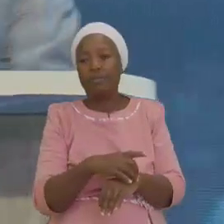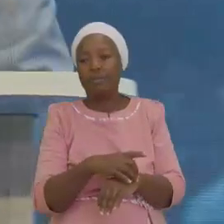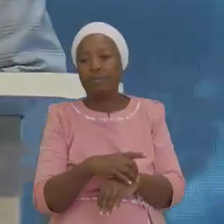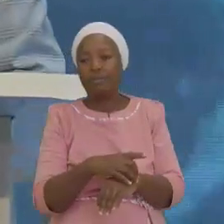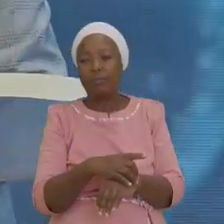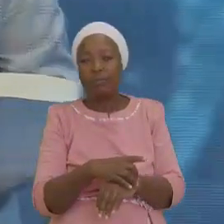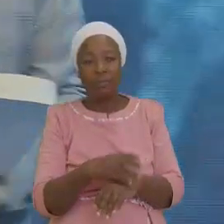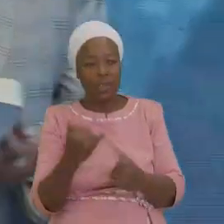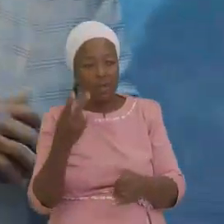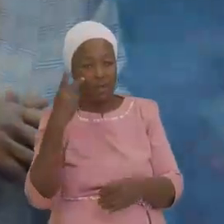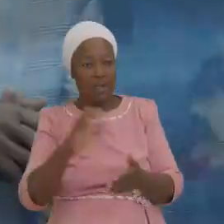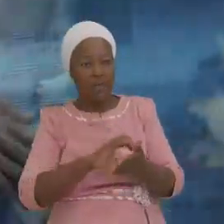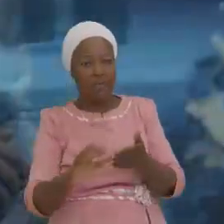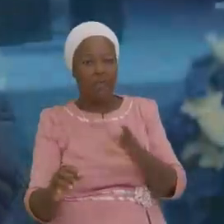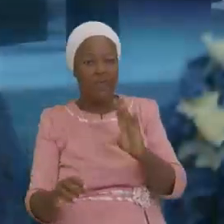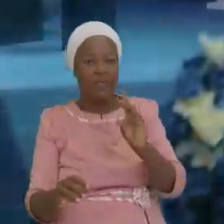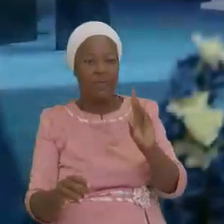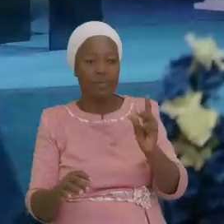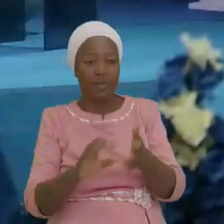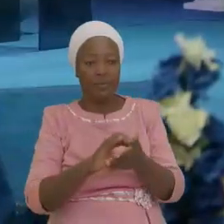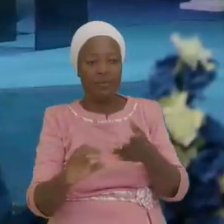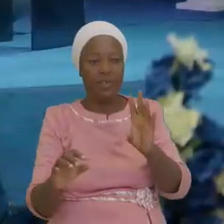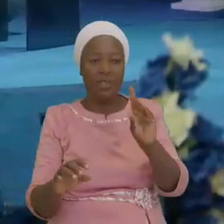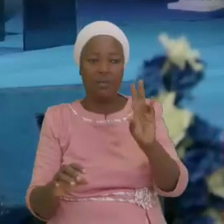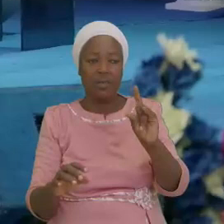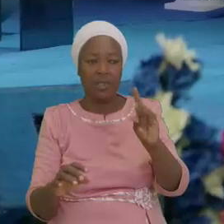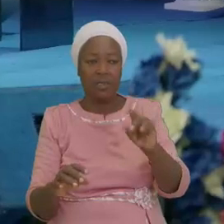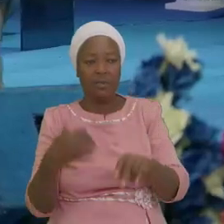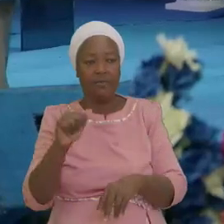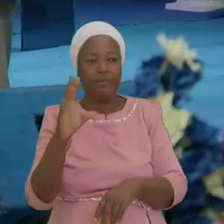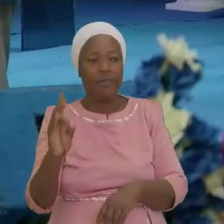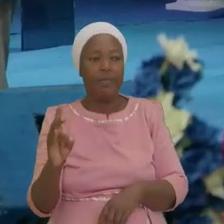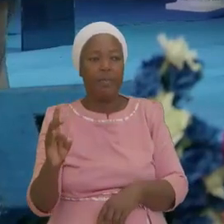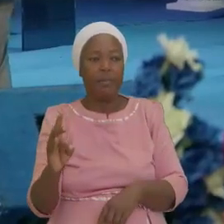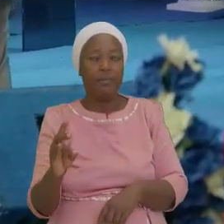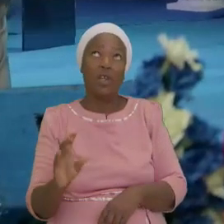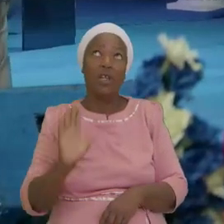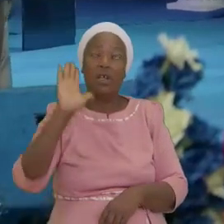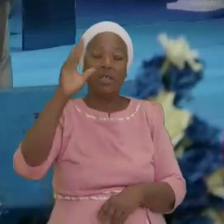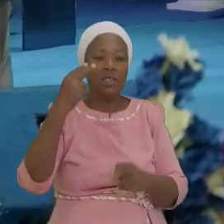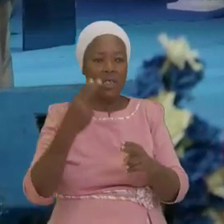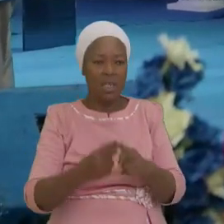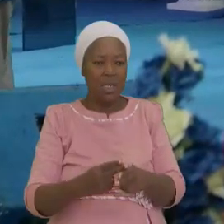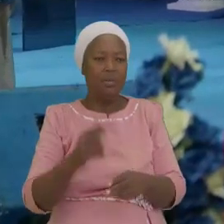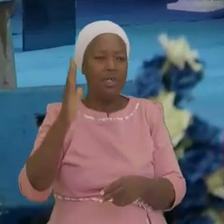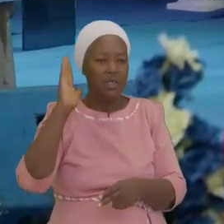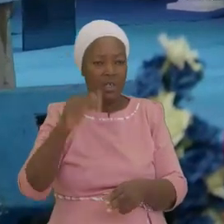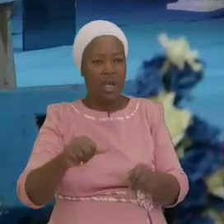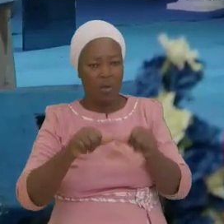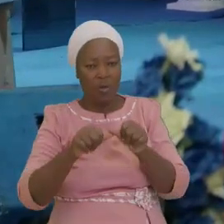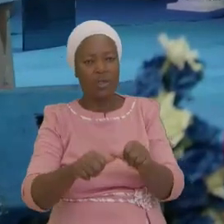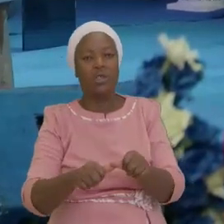Look at verse 17 there. In verse 17, his name shall endure